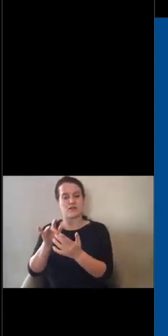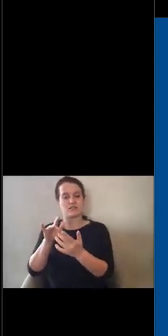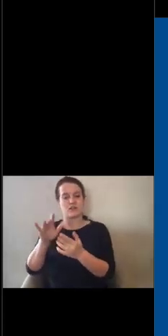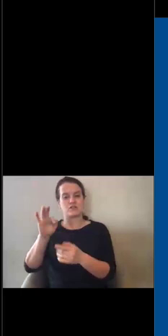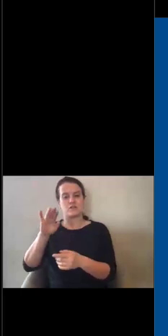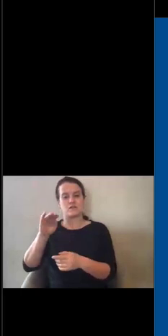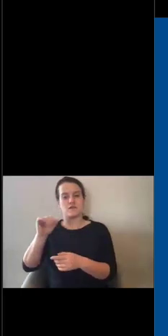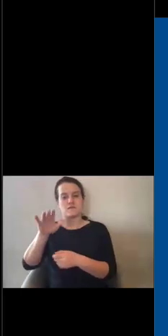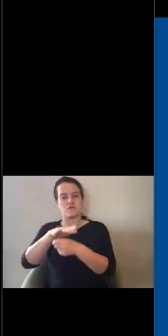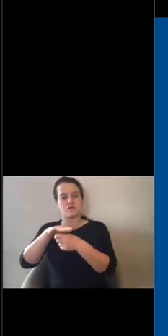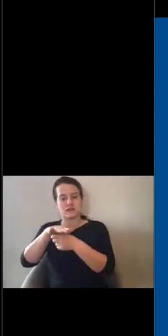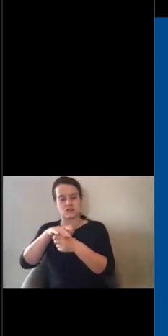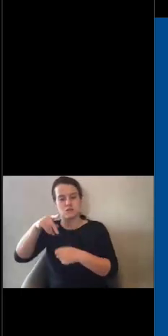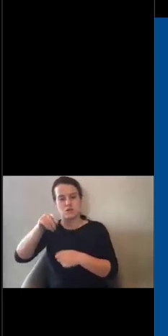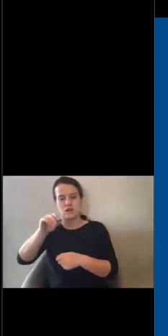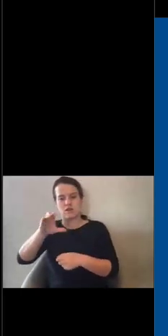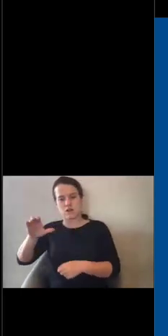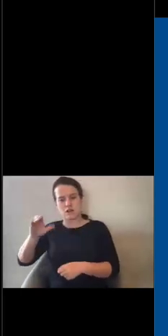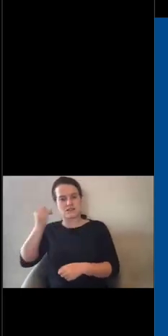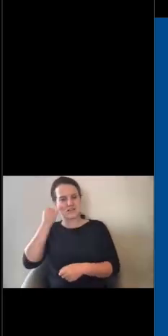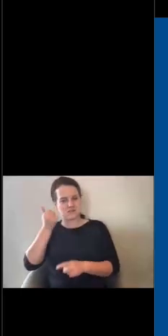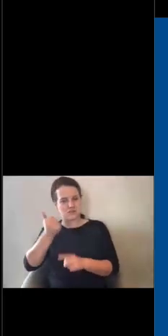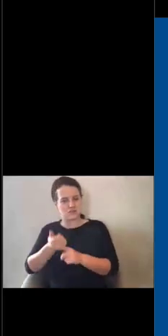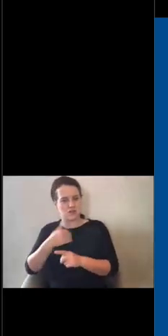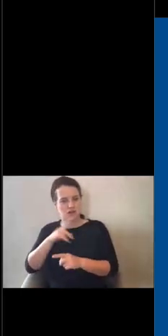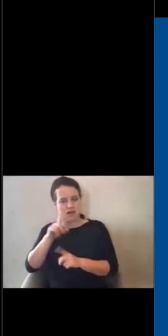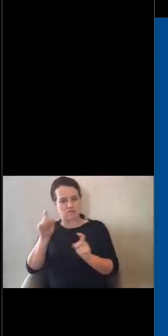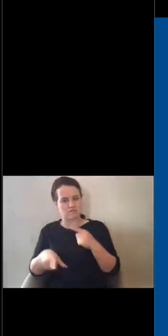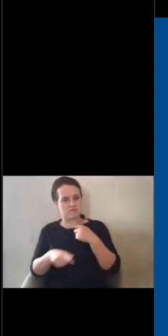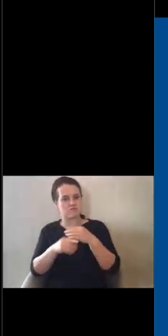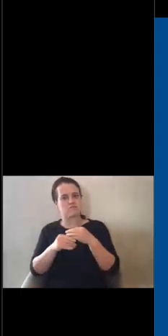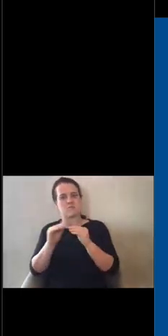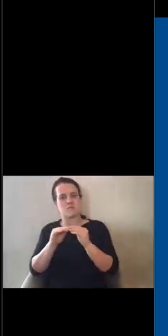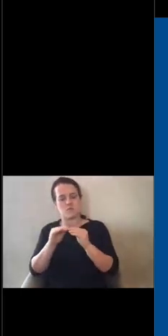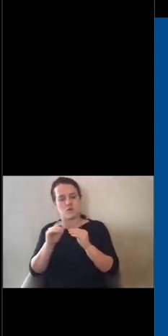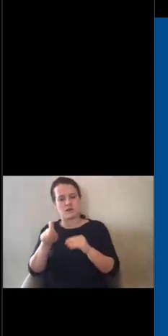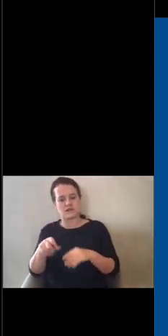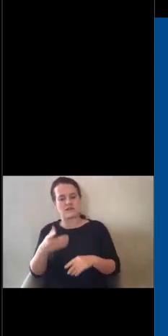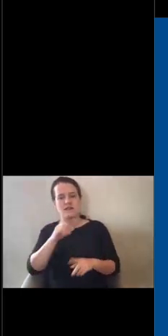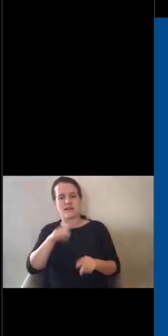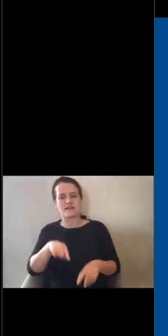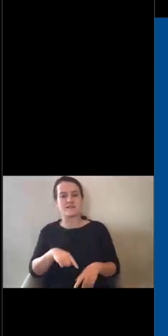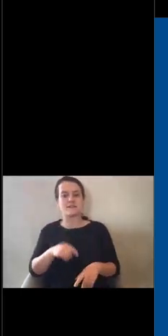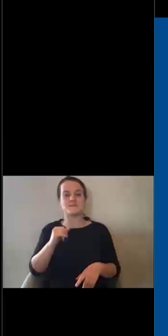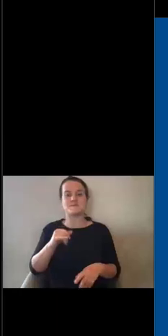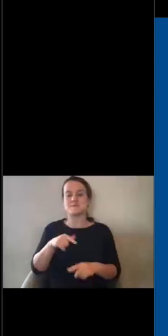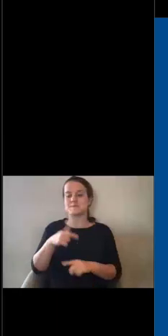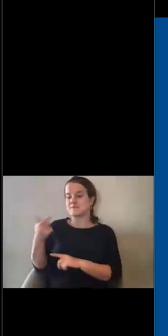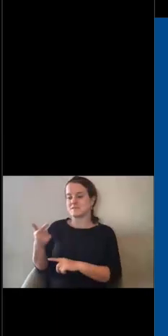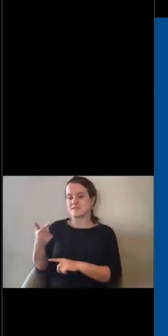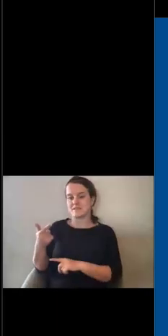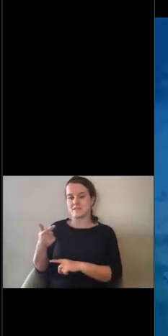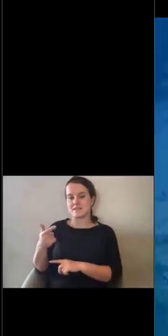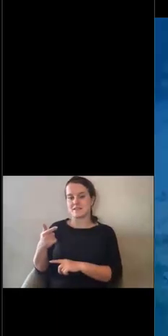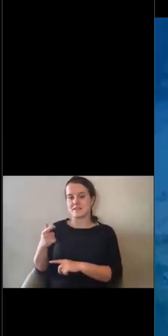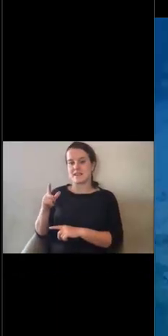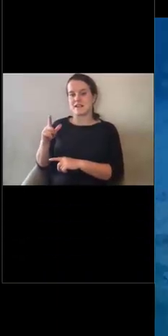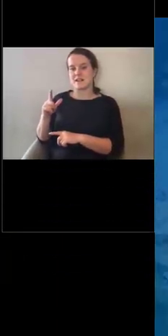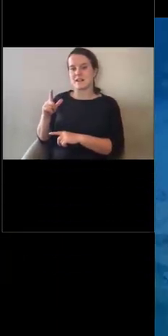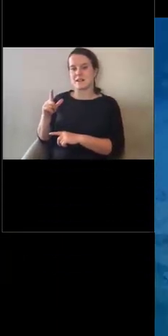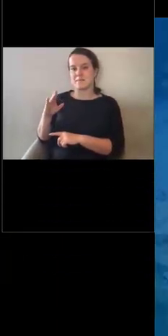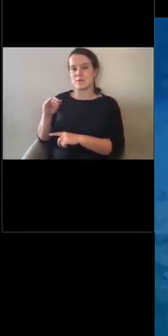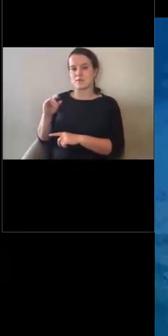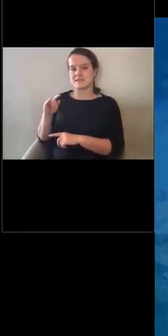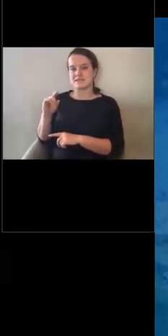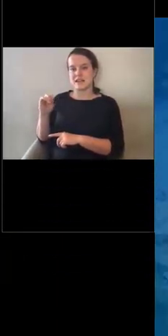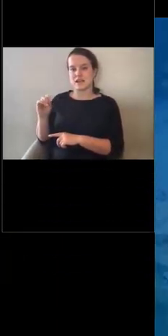um, point of contact if you have, um, additional questions. I will now turn to Leslie Asisato from the Office